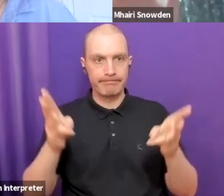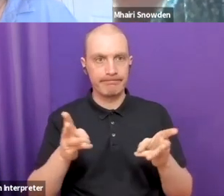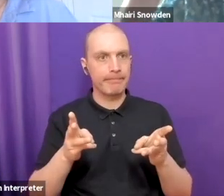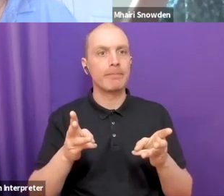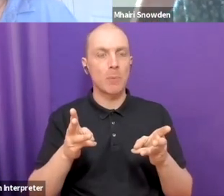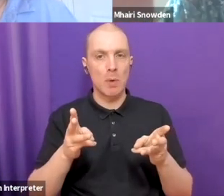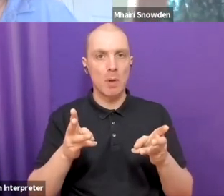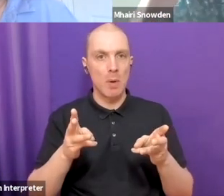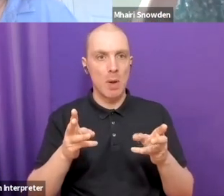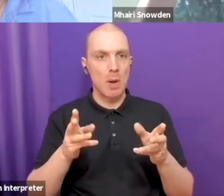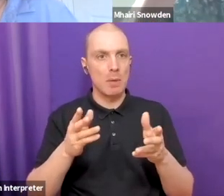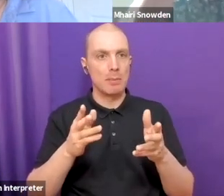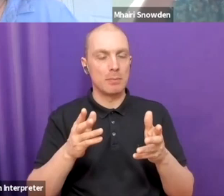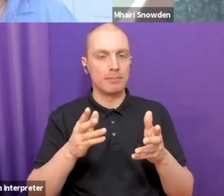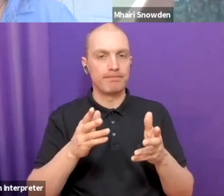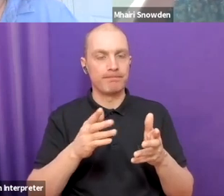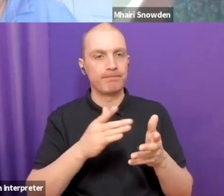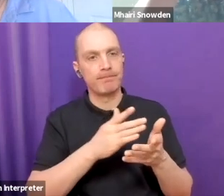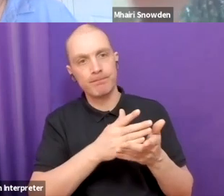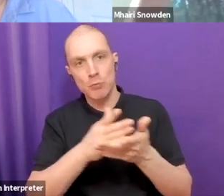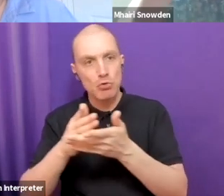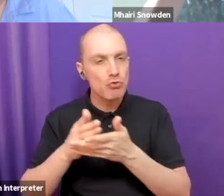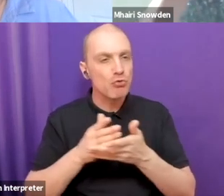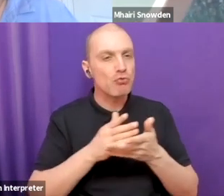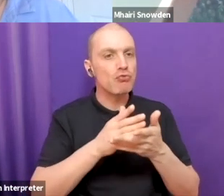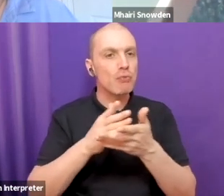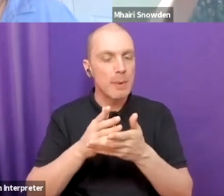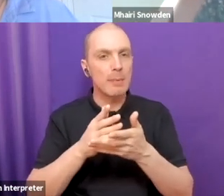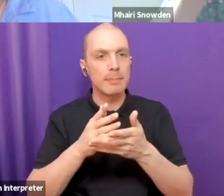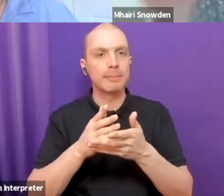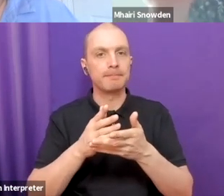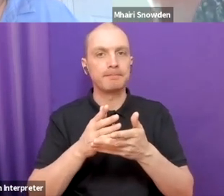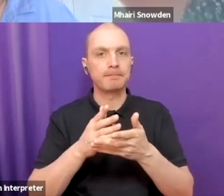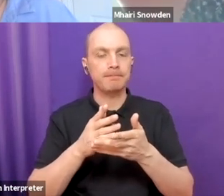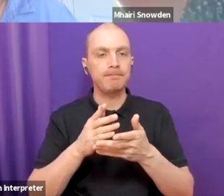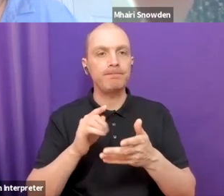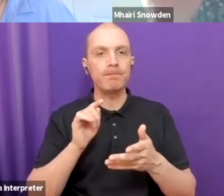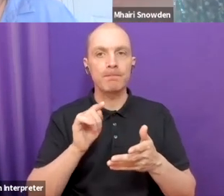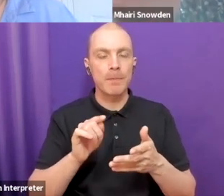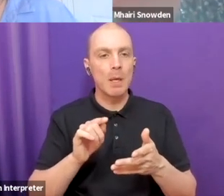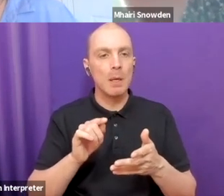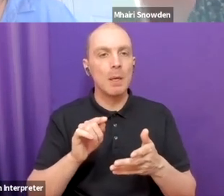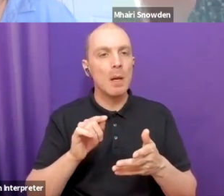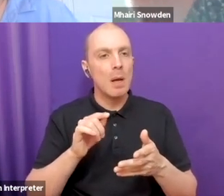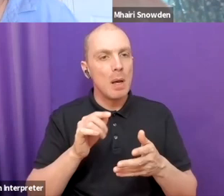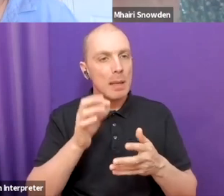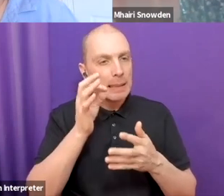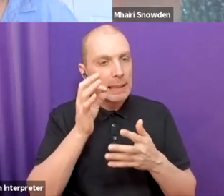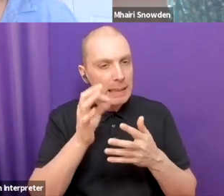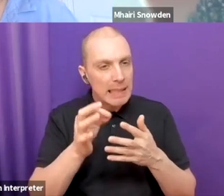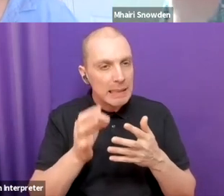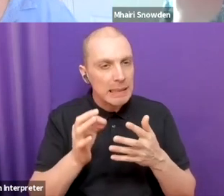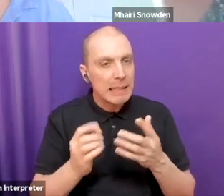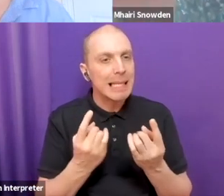onto issues that are particularly difficult and lacking attention and action in